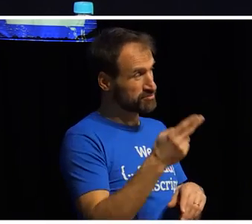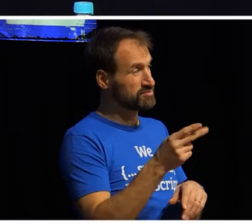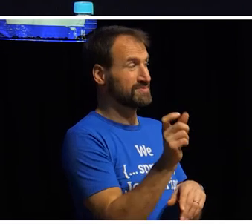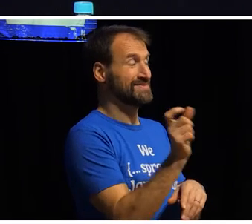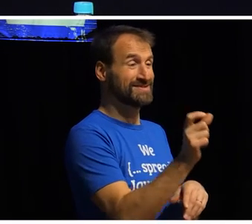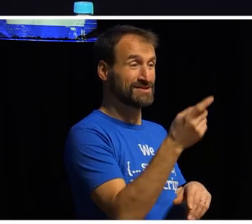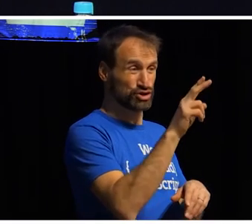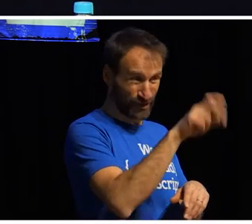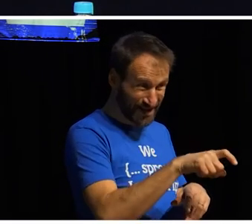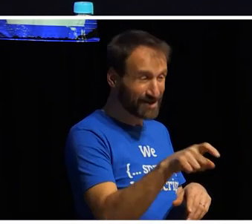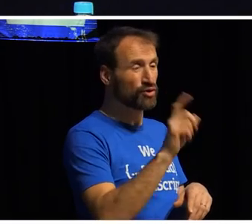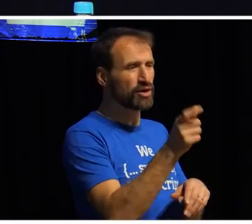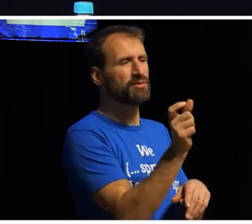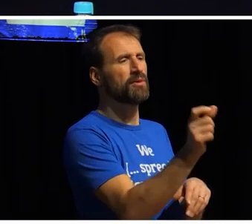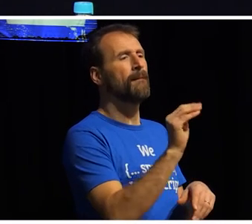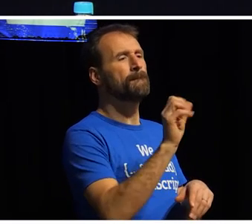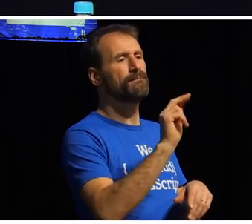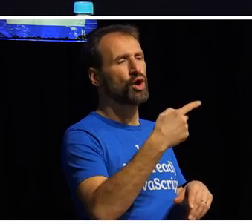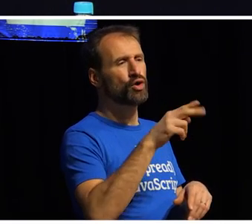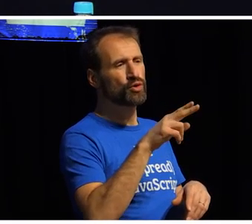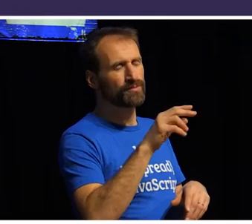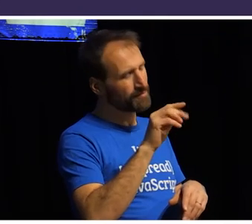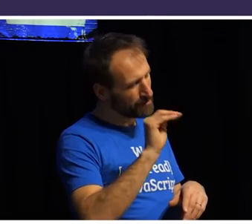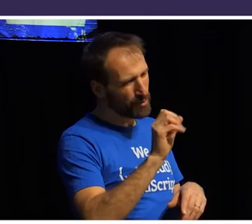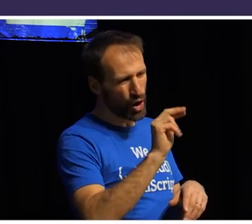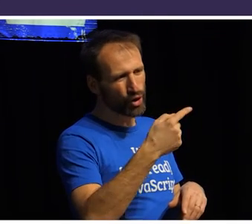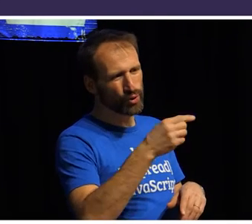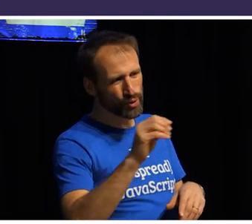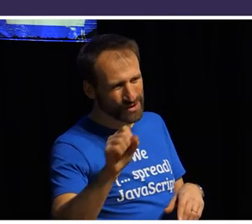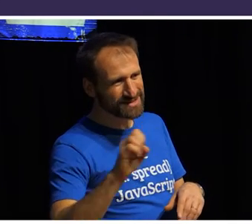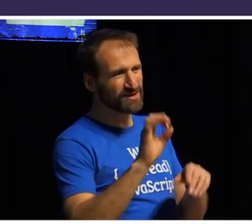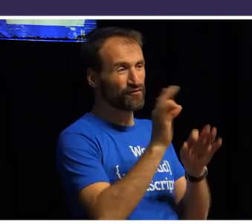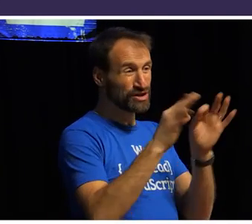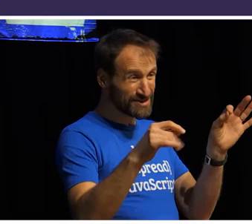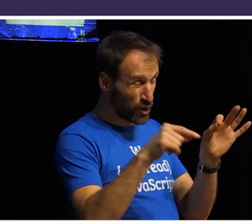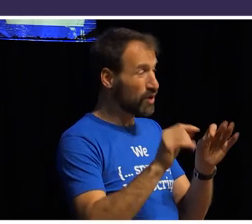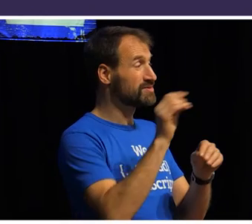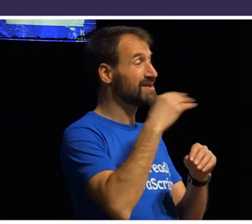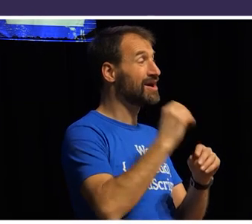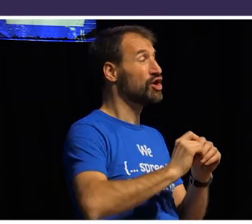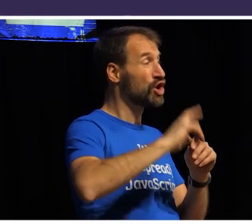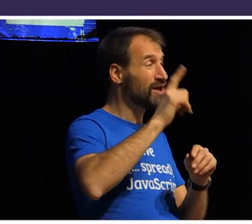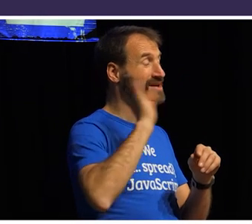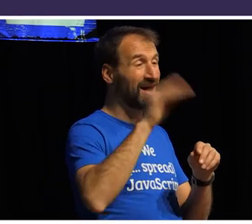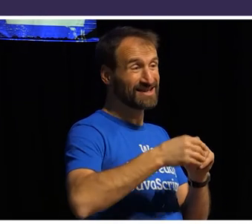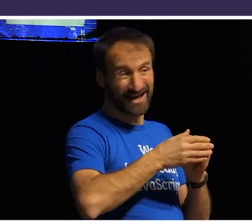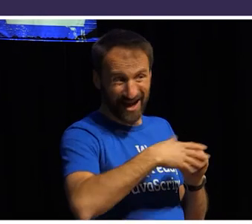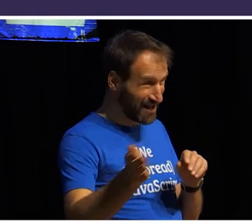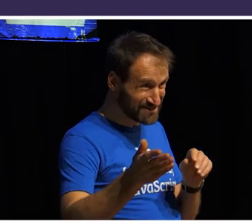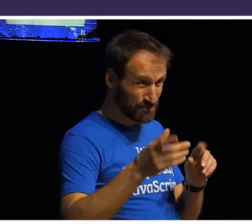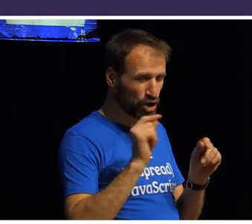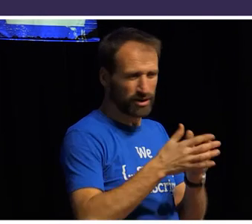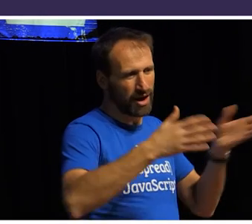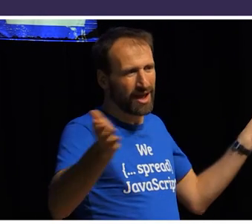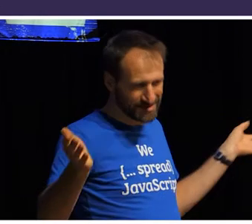a this function that allows you say greater than nothing which is everything which means that if you've done this you just get